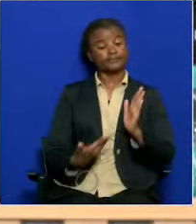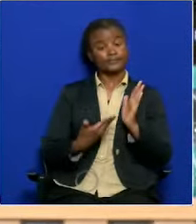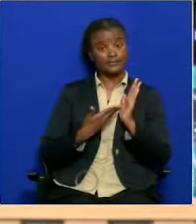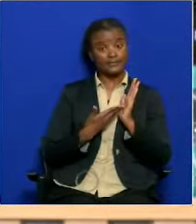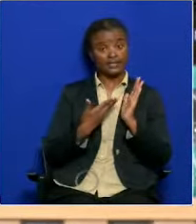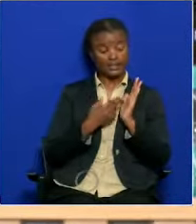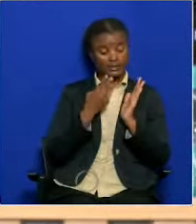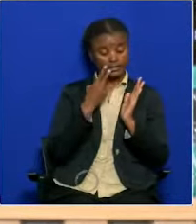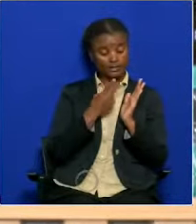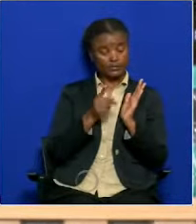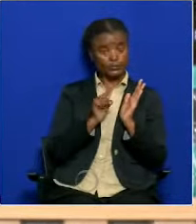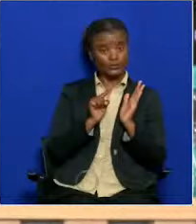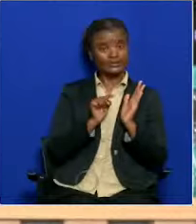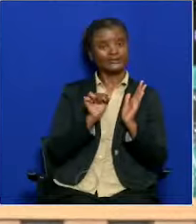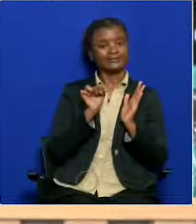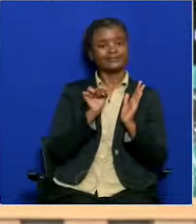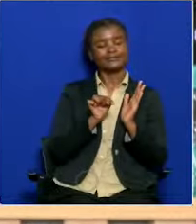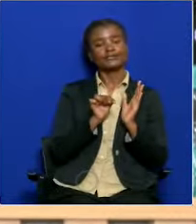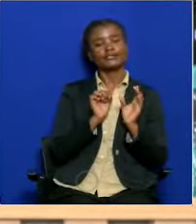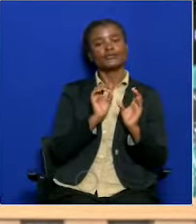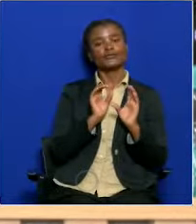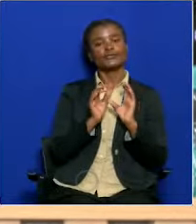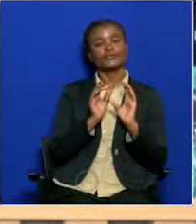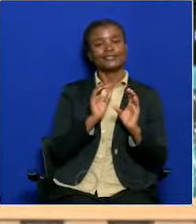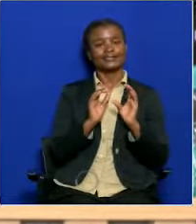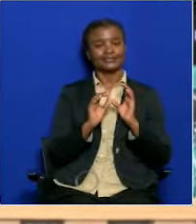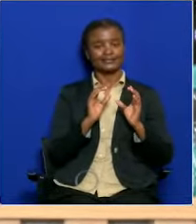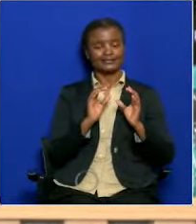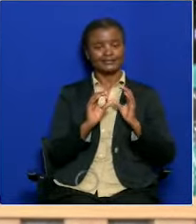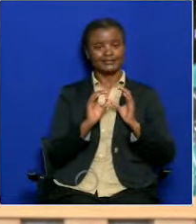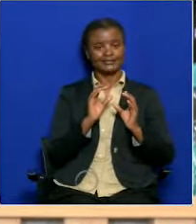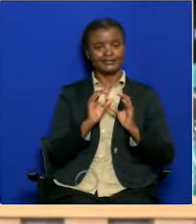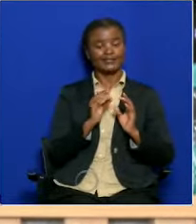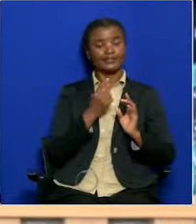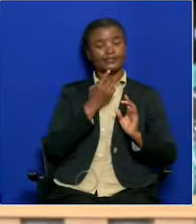communication between Sergeant Nkosi